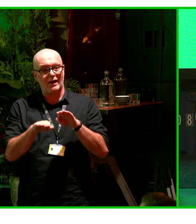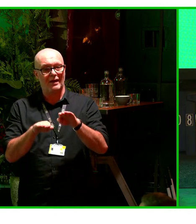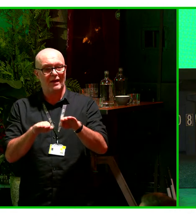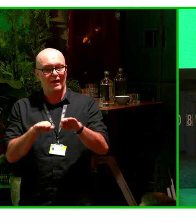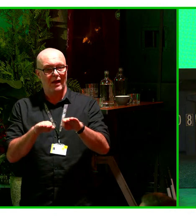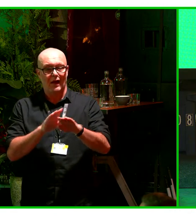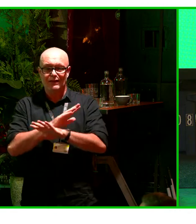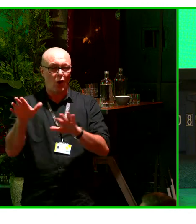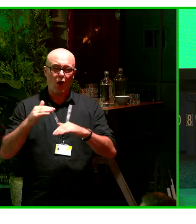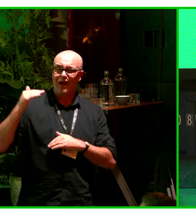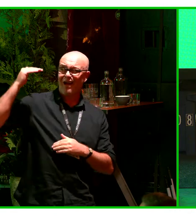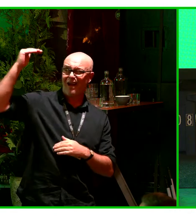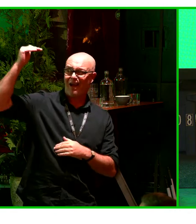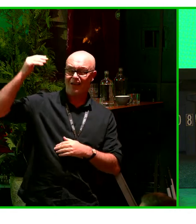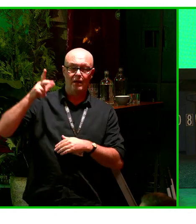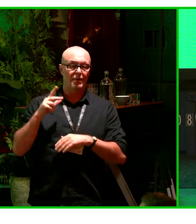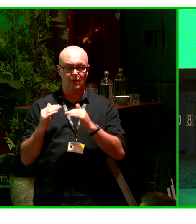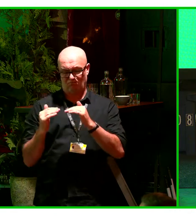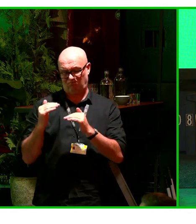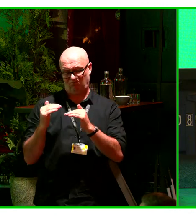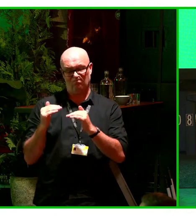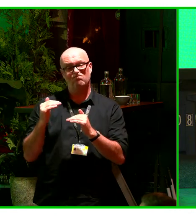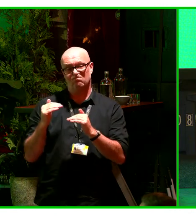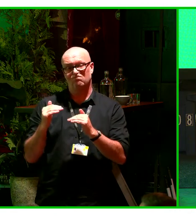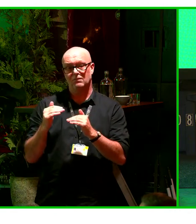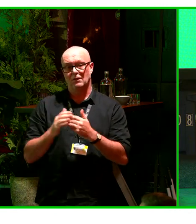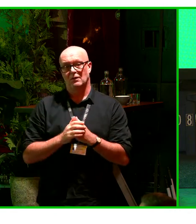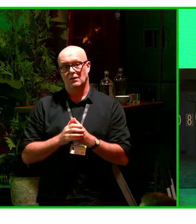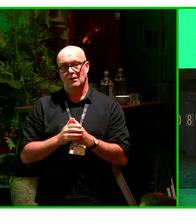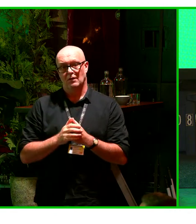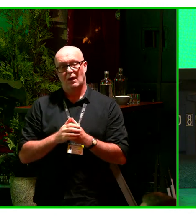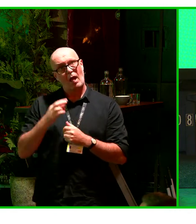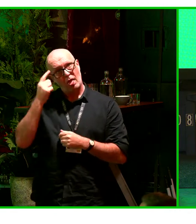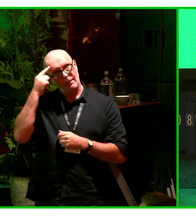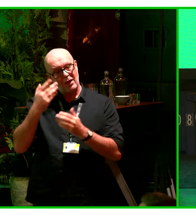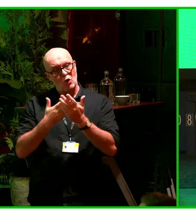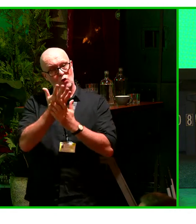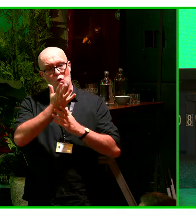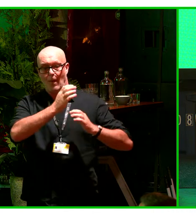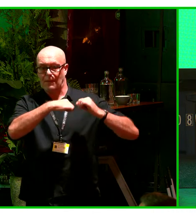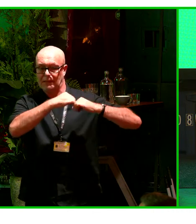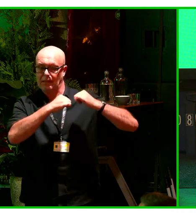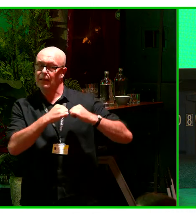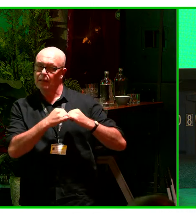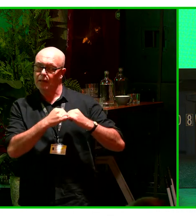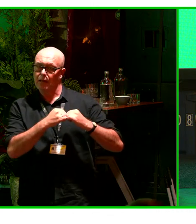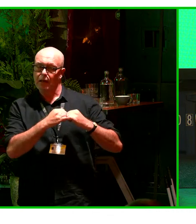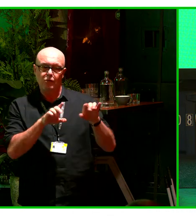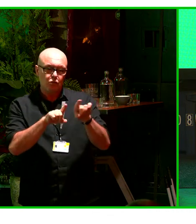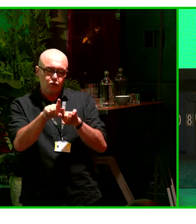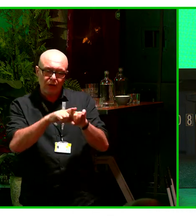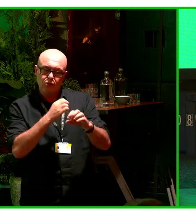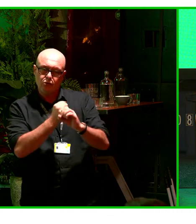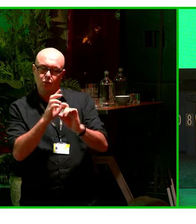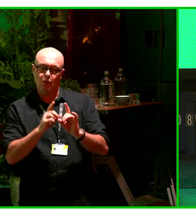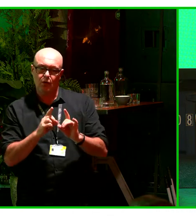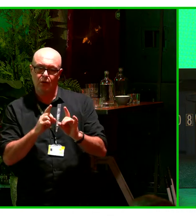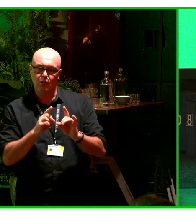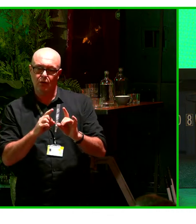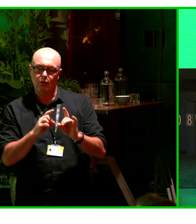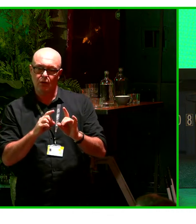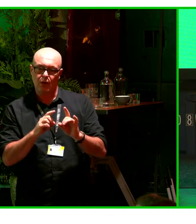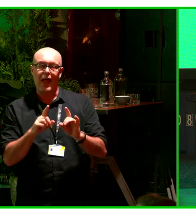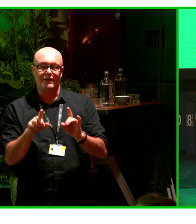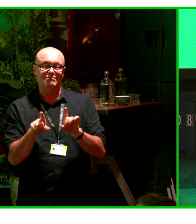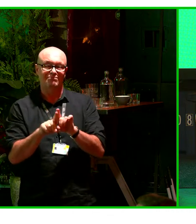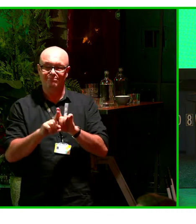but it's still significant. In terms of the new buildings, what we're trying to do, and it will go on to the next